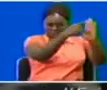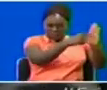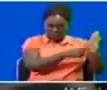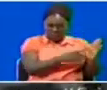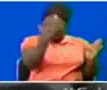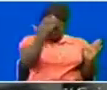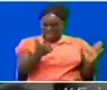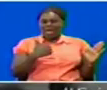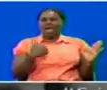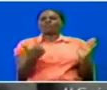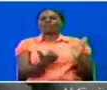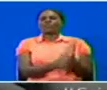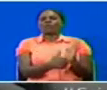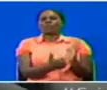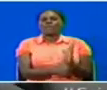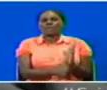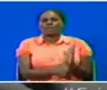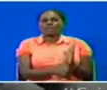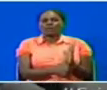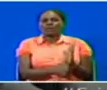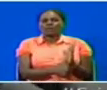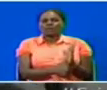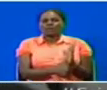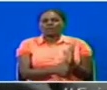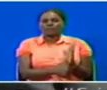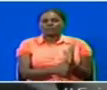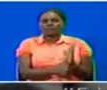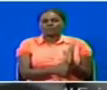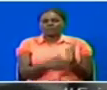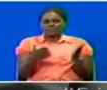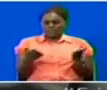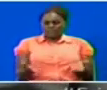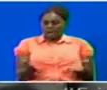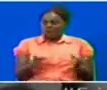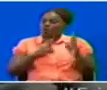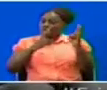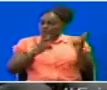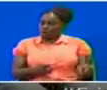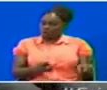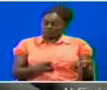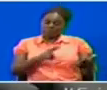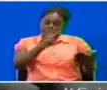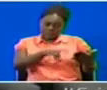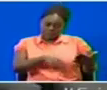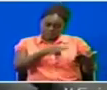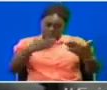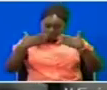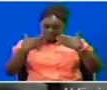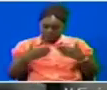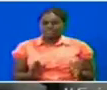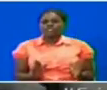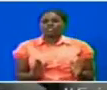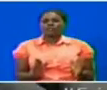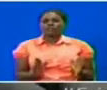capacity. But there is a detailed response. Now, that report has got to be ready by June.